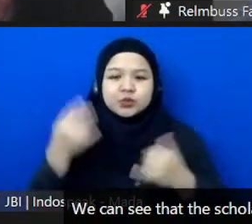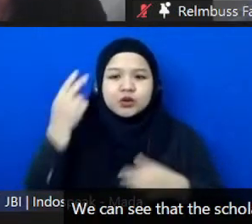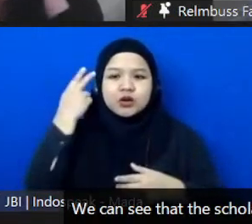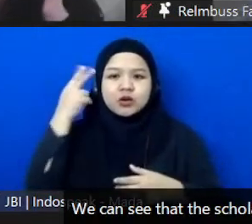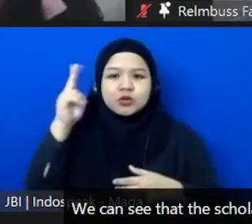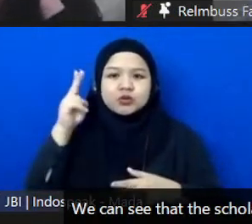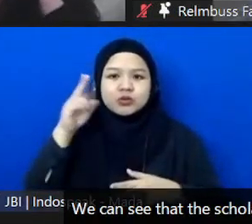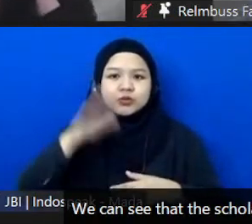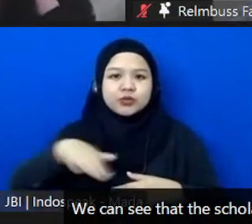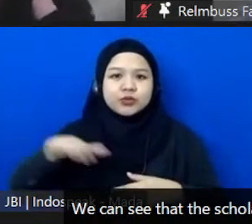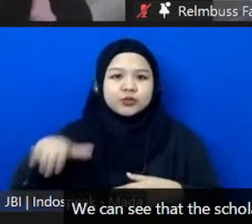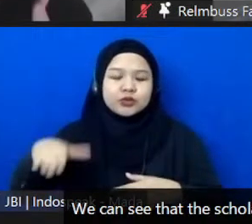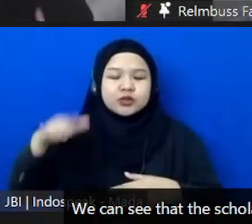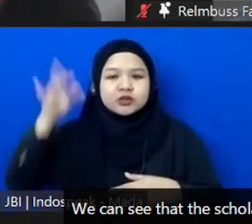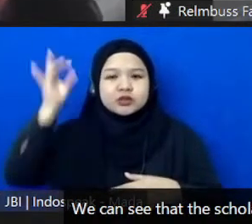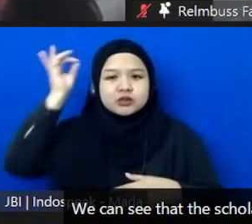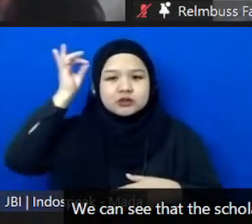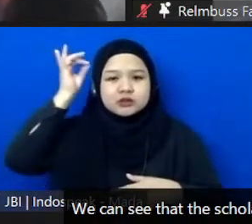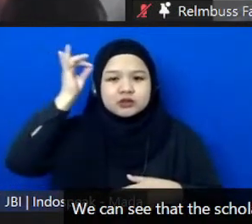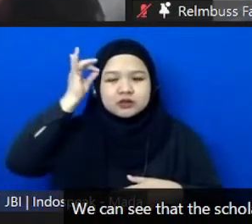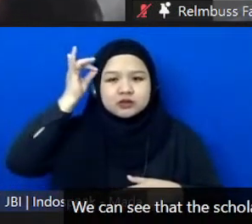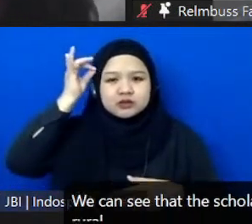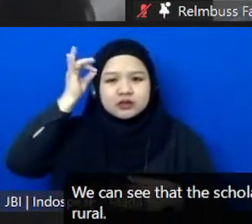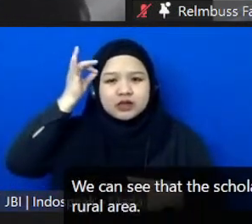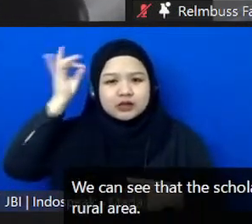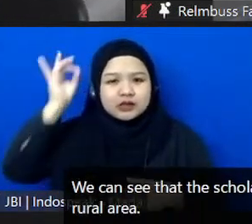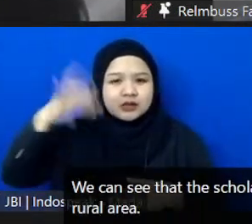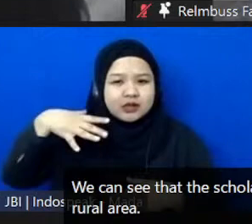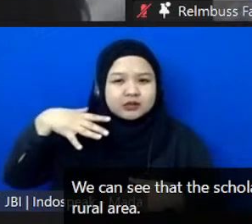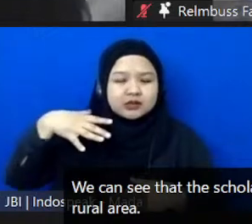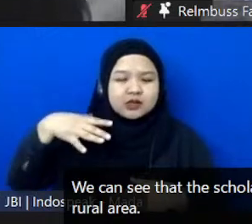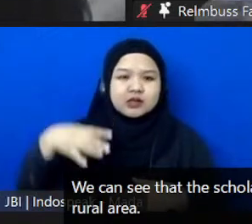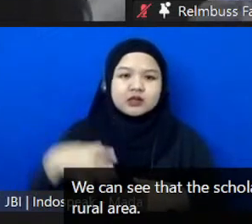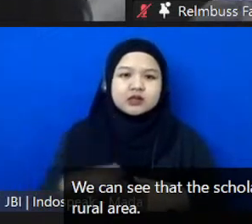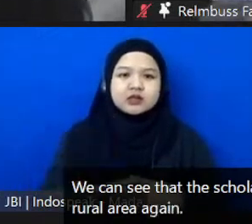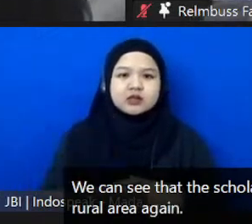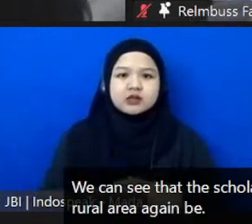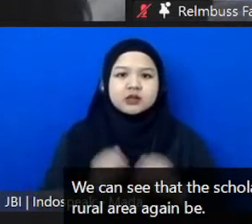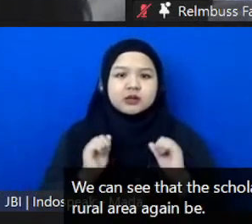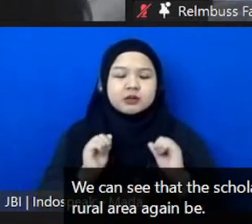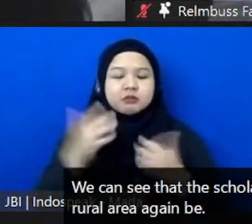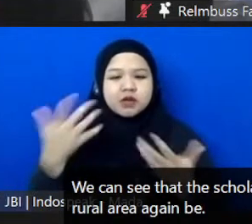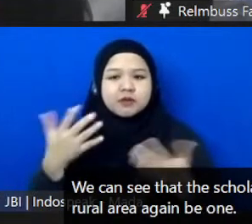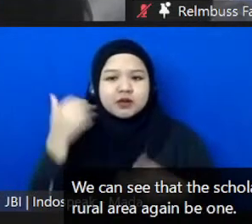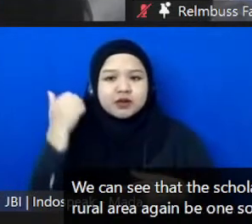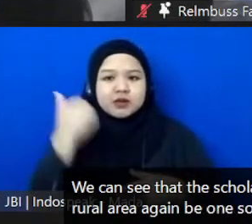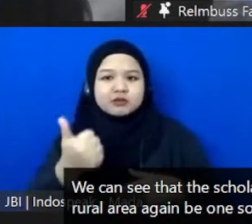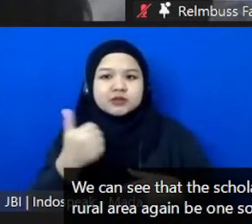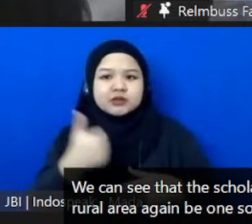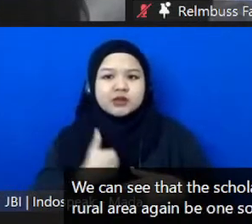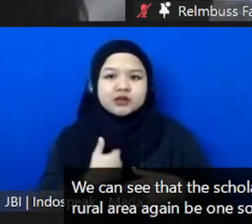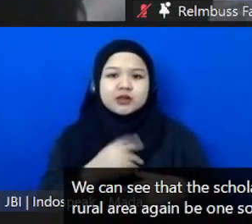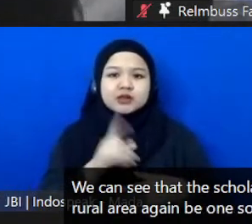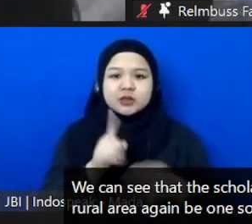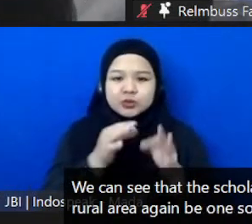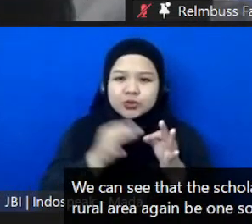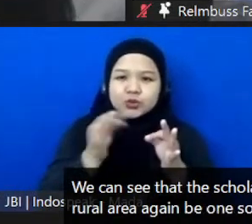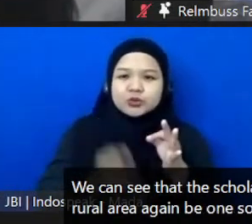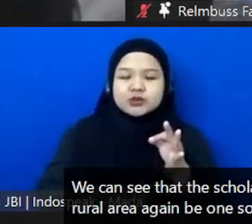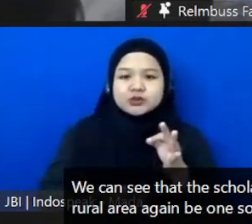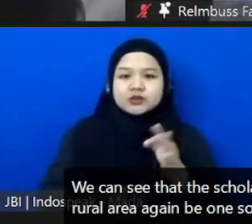the students from rural area can be one solution.